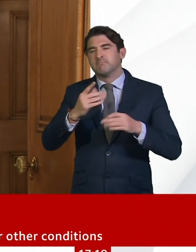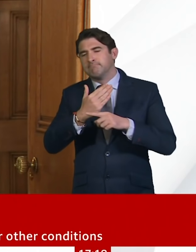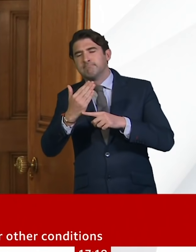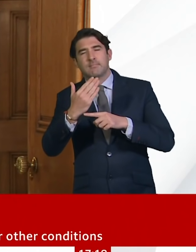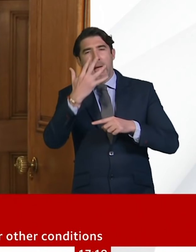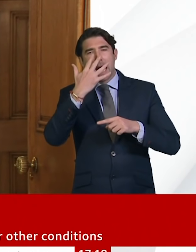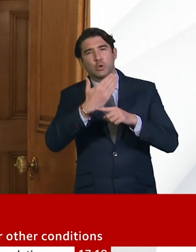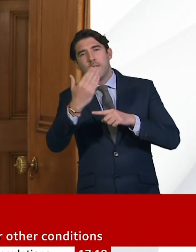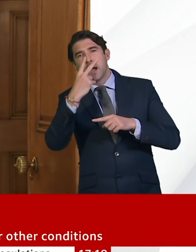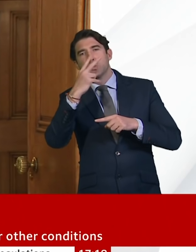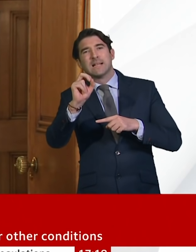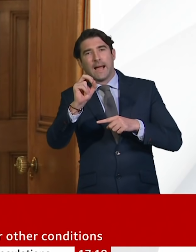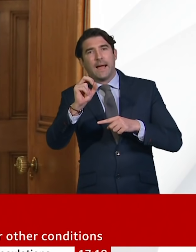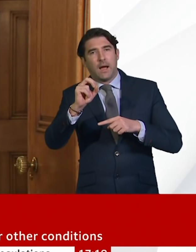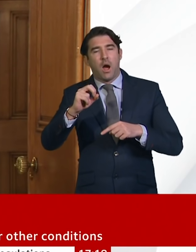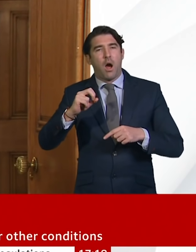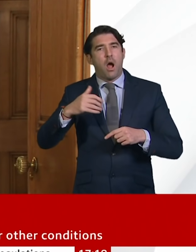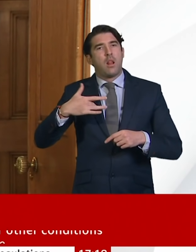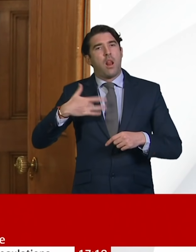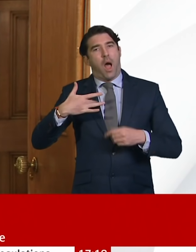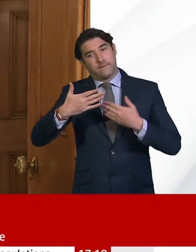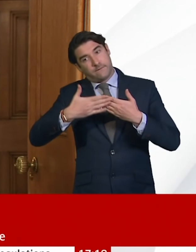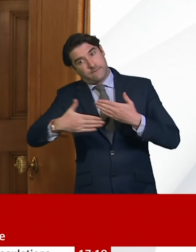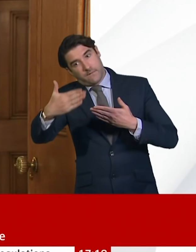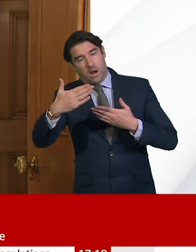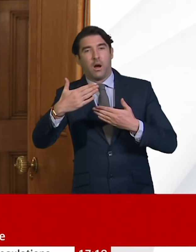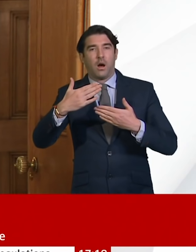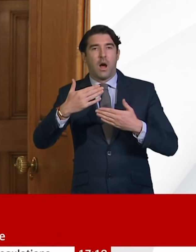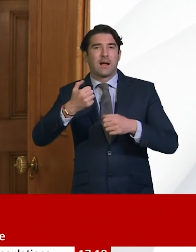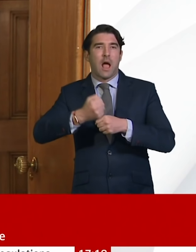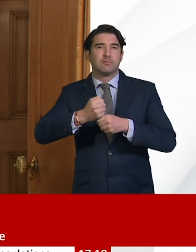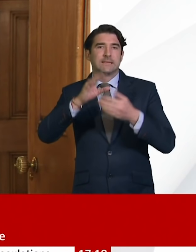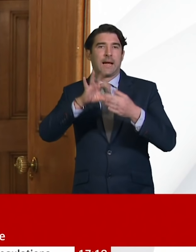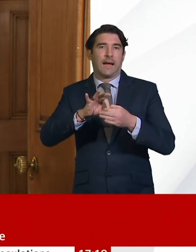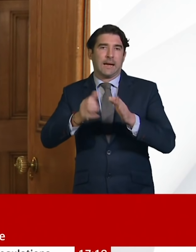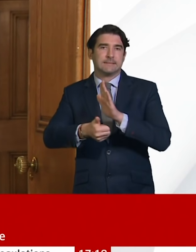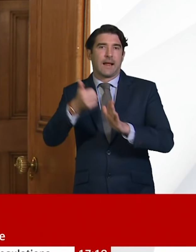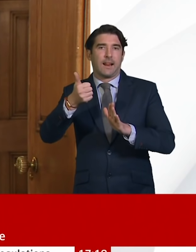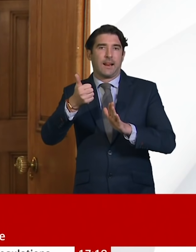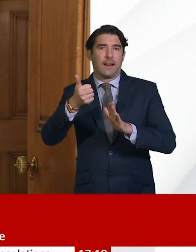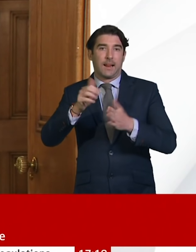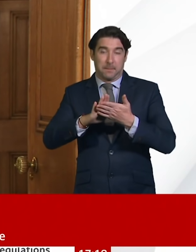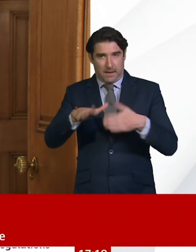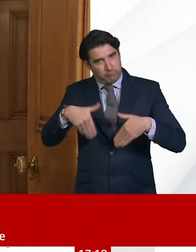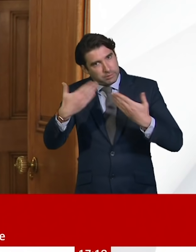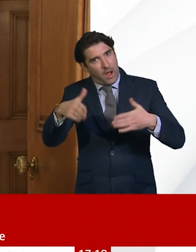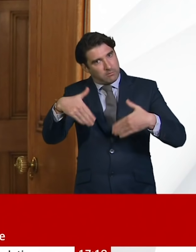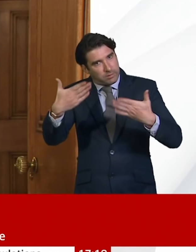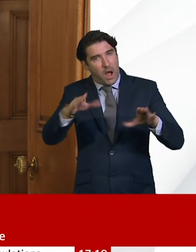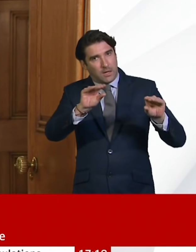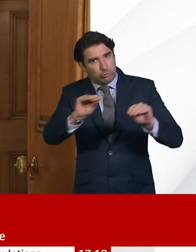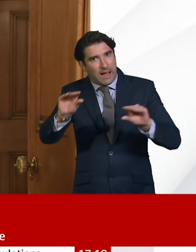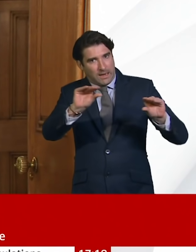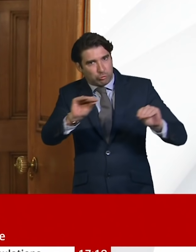ability to retrain, get the jobs that are out there. And we will do everything we can, as I've said repeatedly, to put our arms